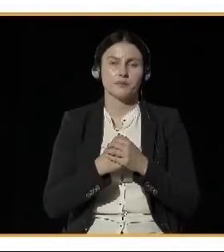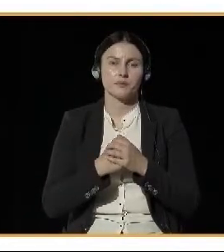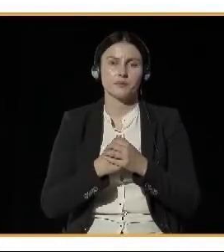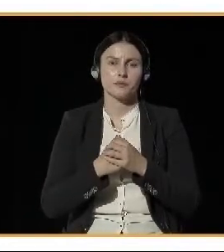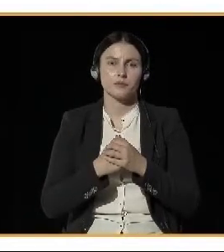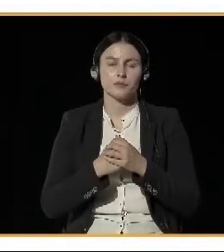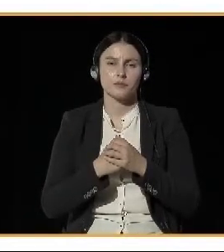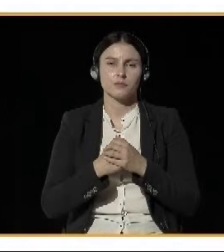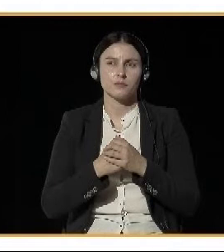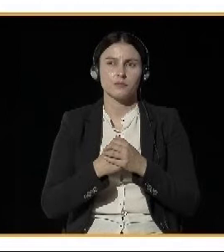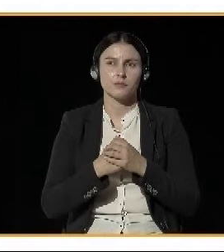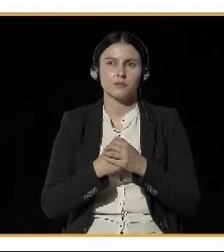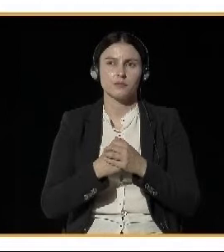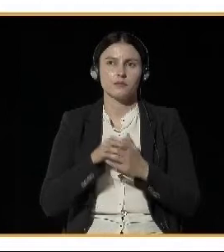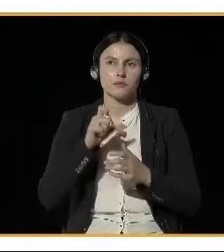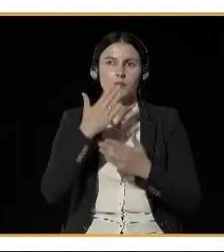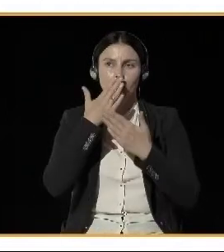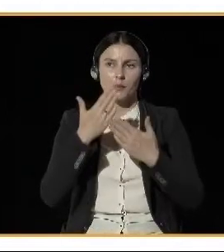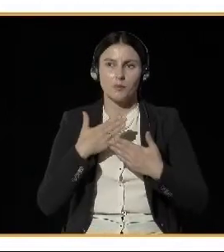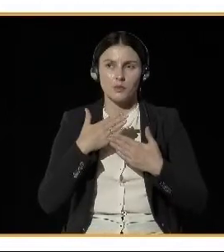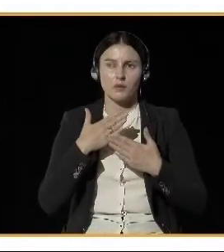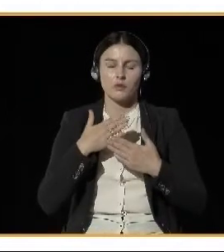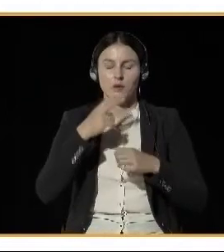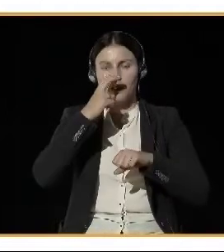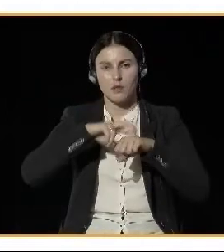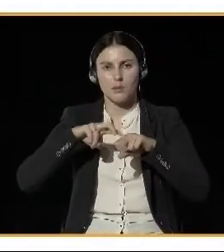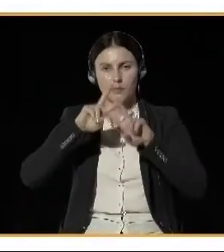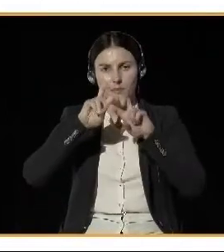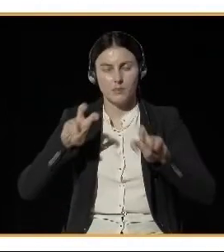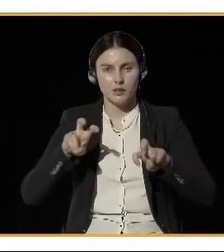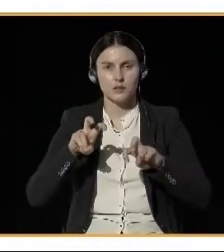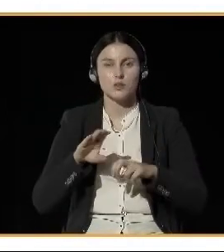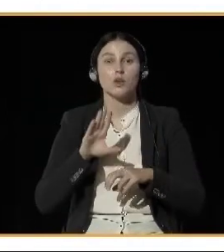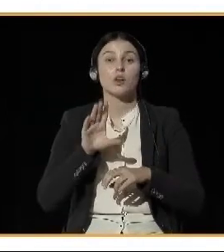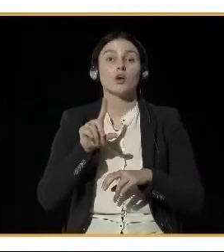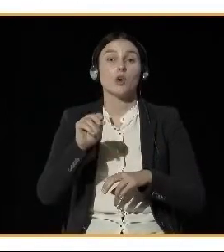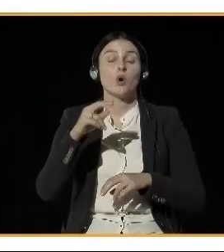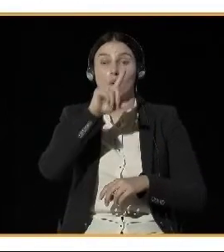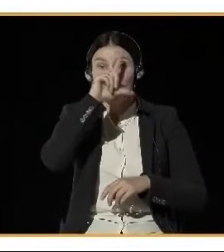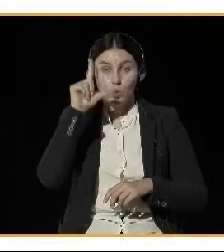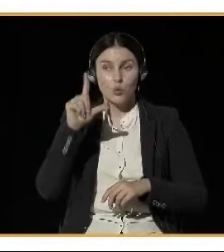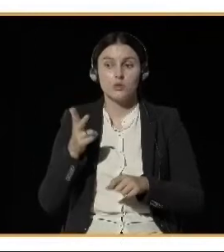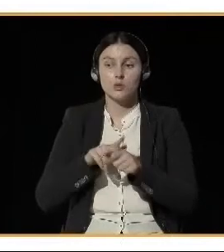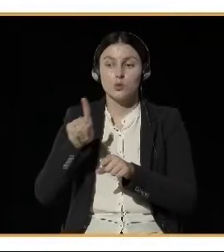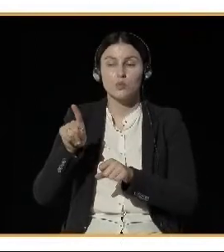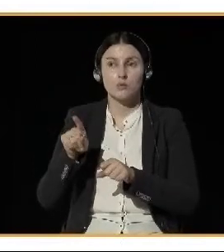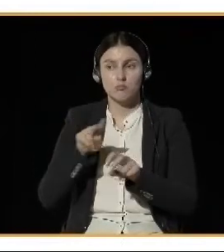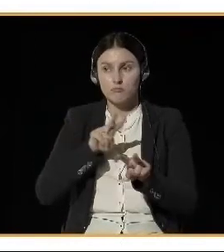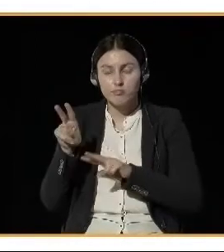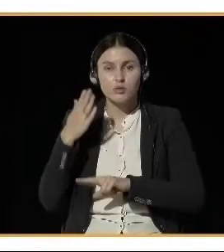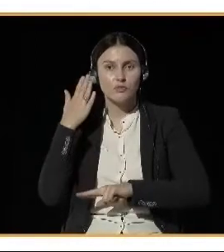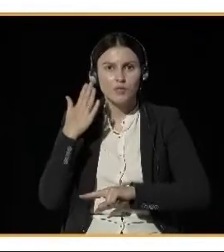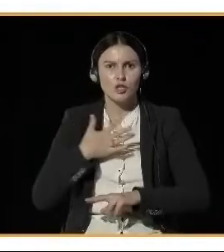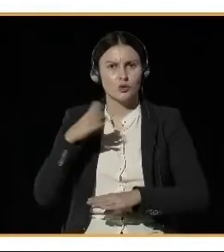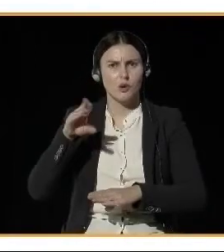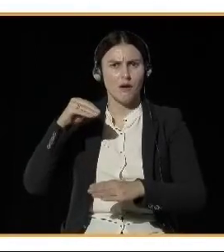research shows that people who volunteer enjoy better mental and physical health than those who do not